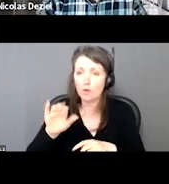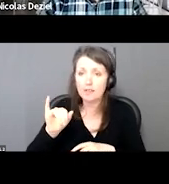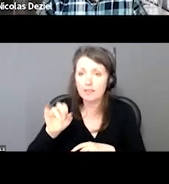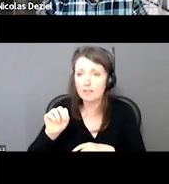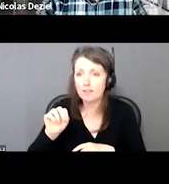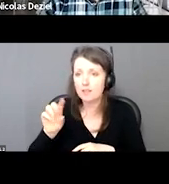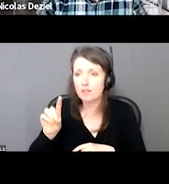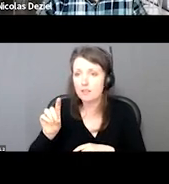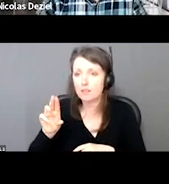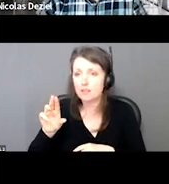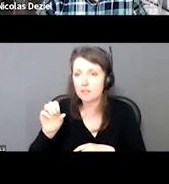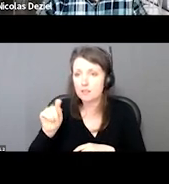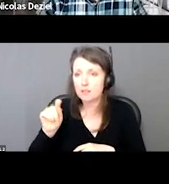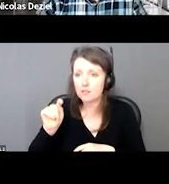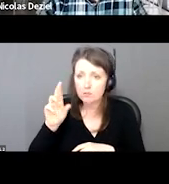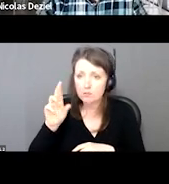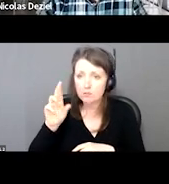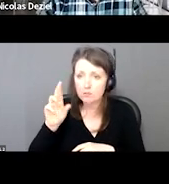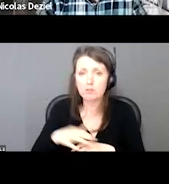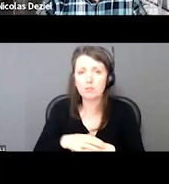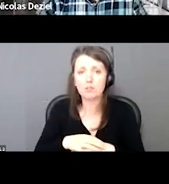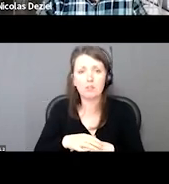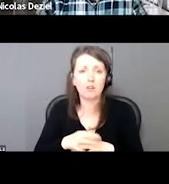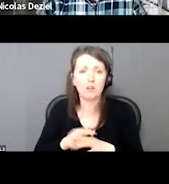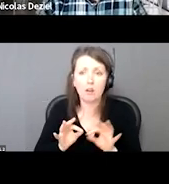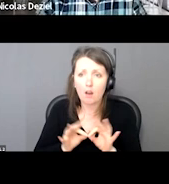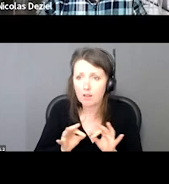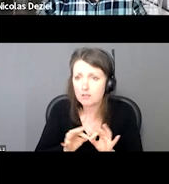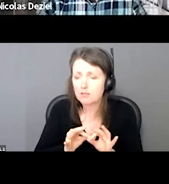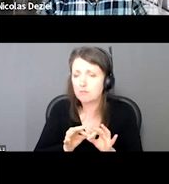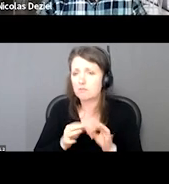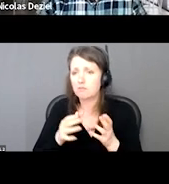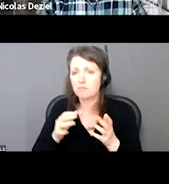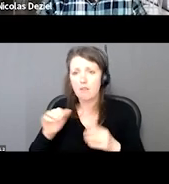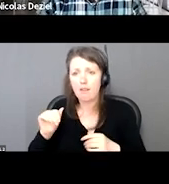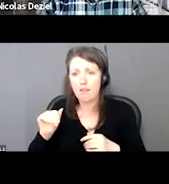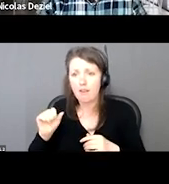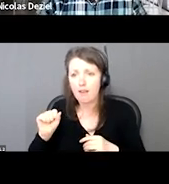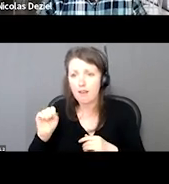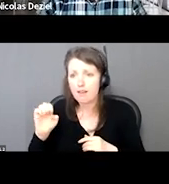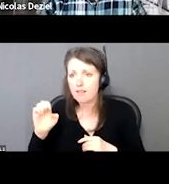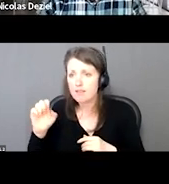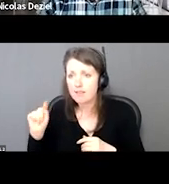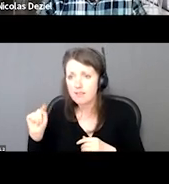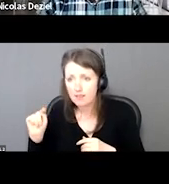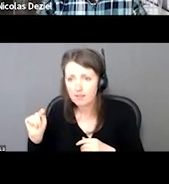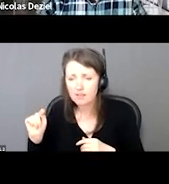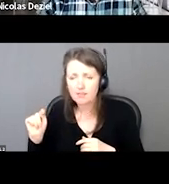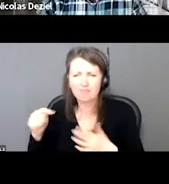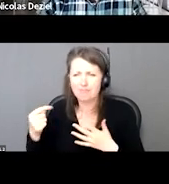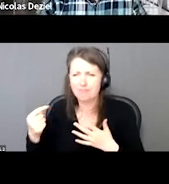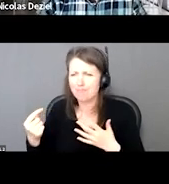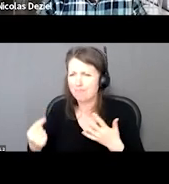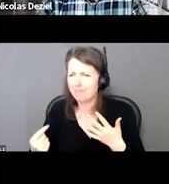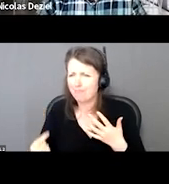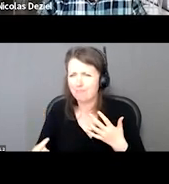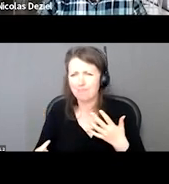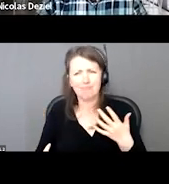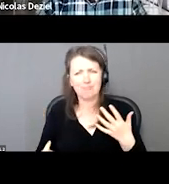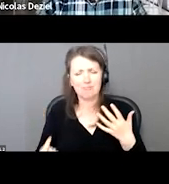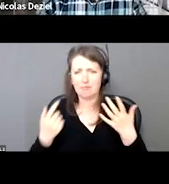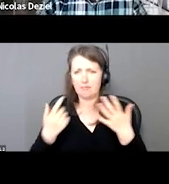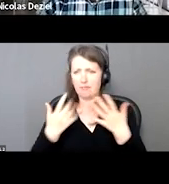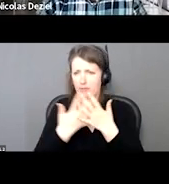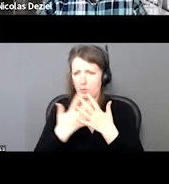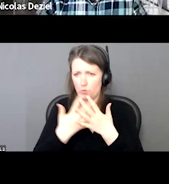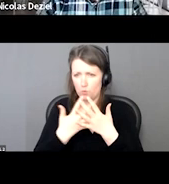by cost, by asset type, things like that. You'll be able to really narrow the search down so that you find what you're looking for. You can save